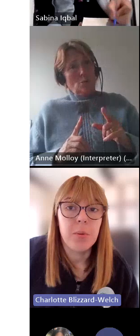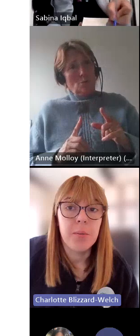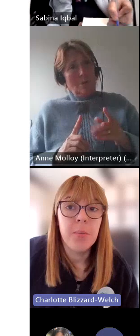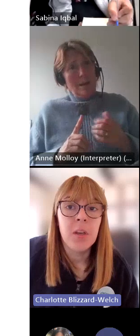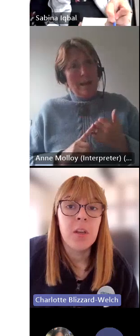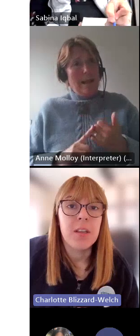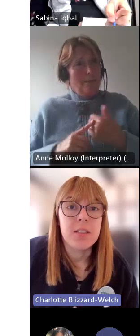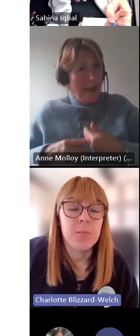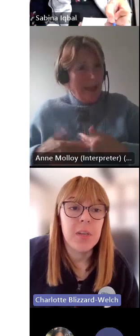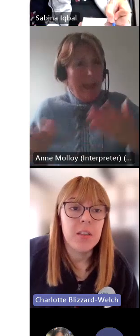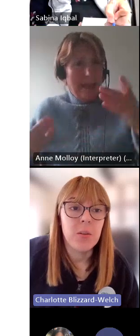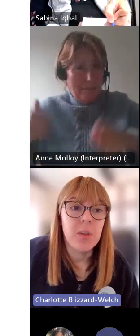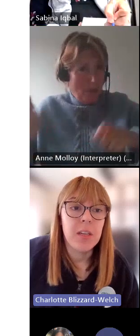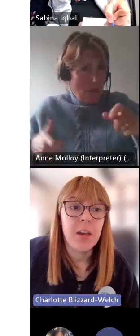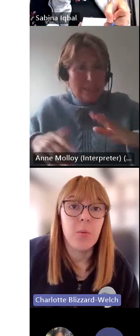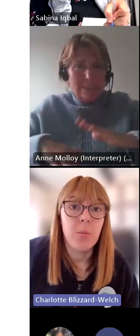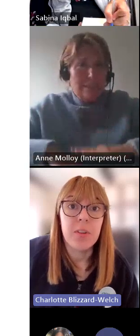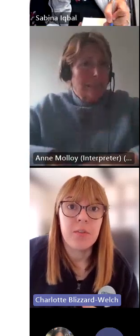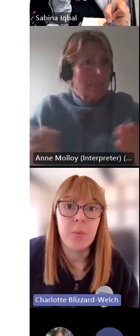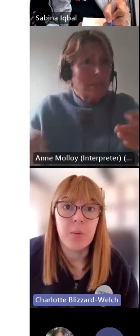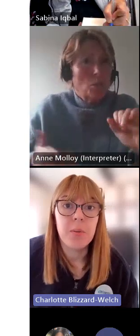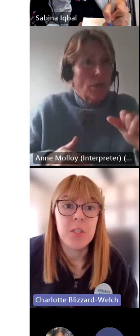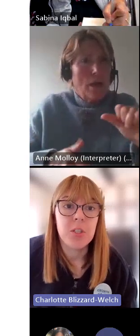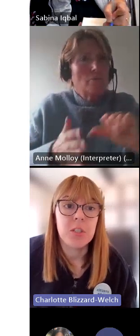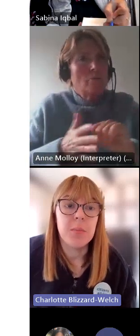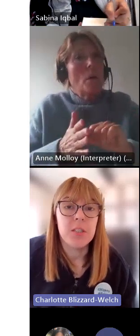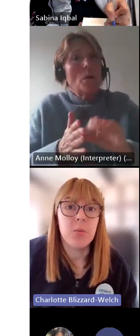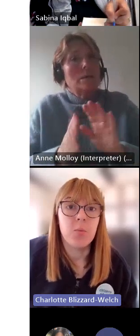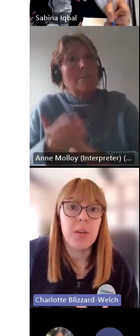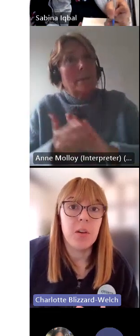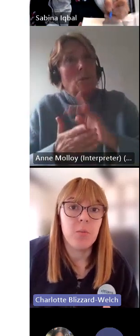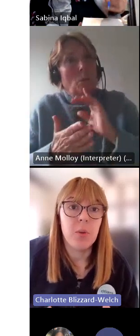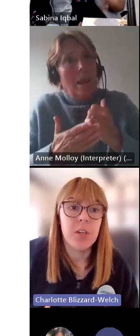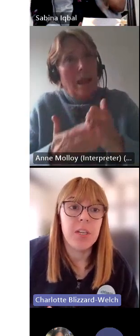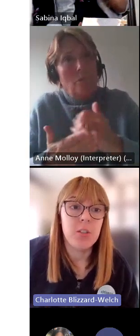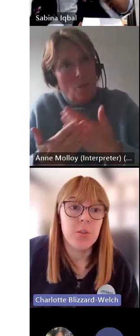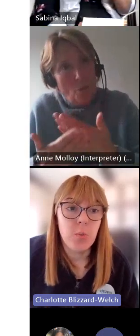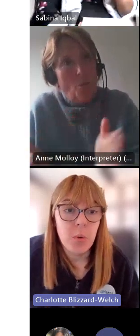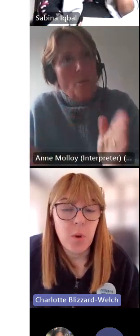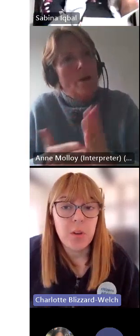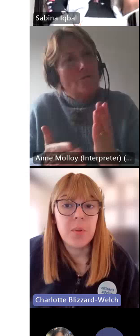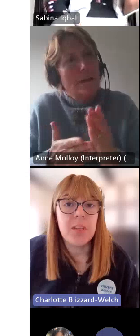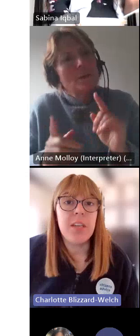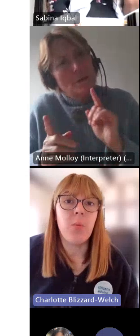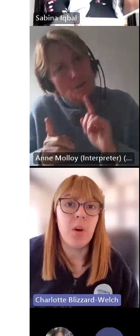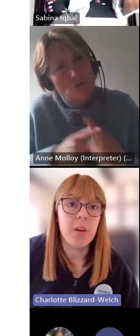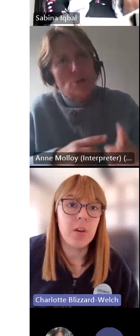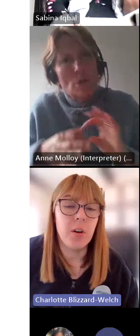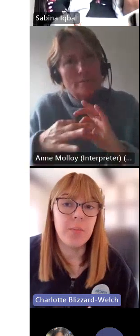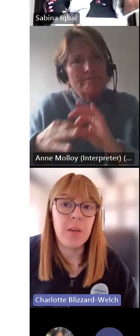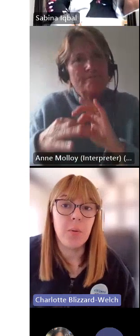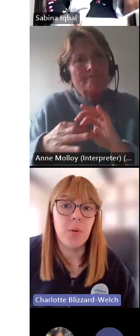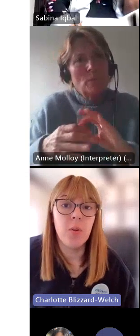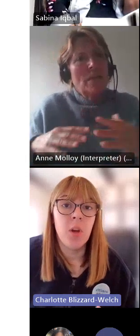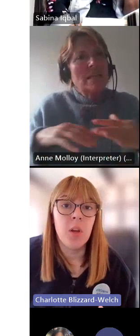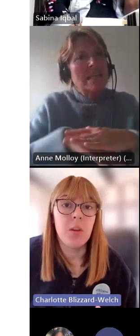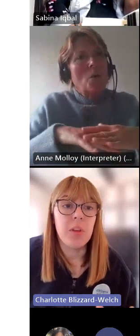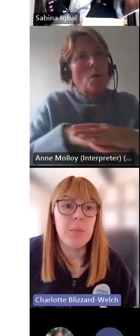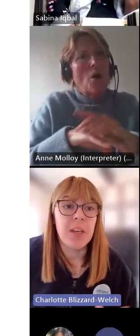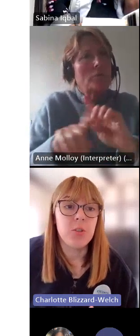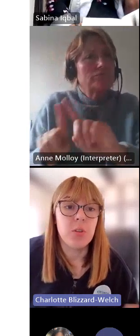their problem. That doesn't mean that we help with every problem. It just means that we really do work with a network of